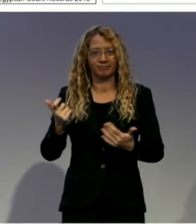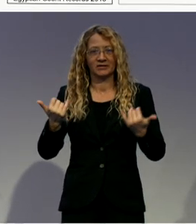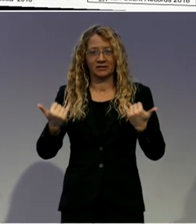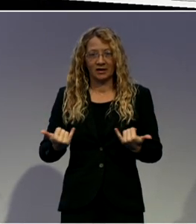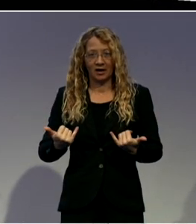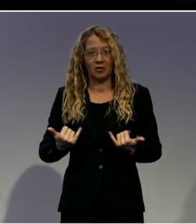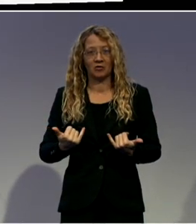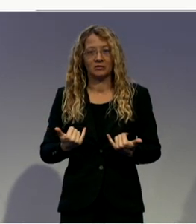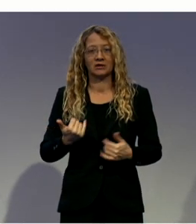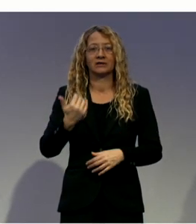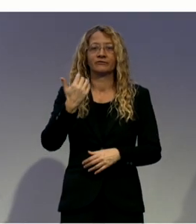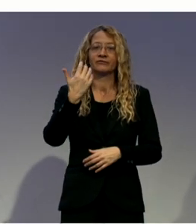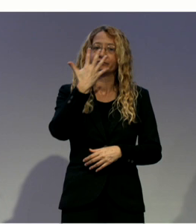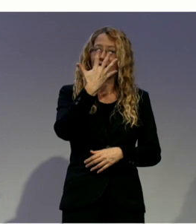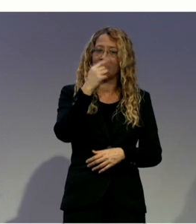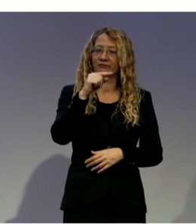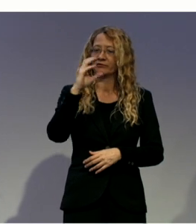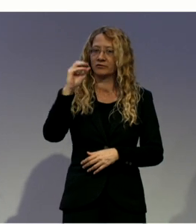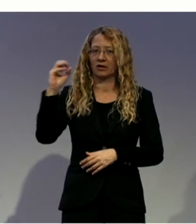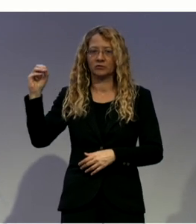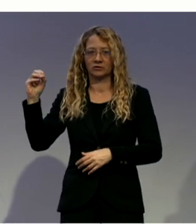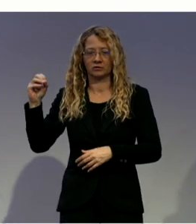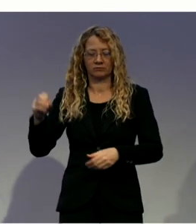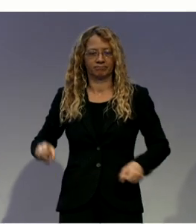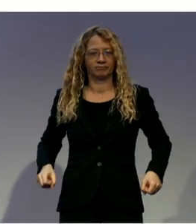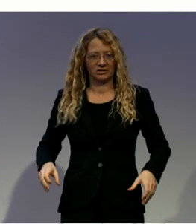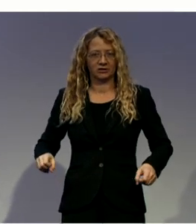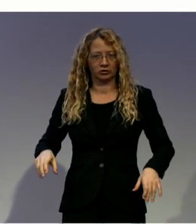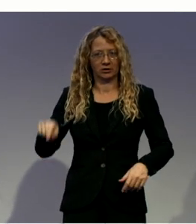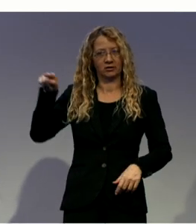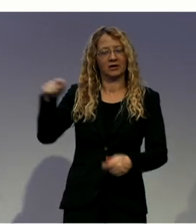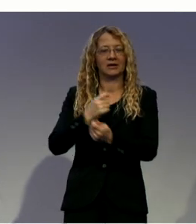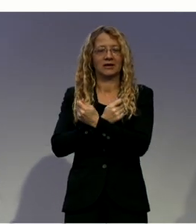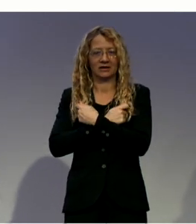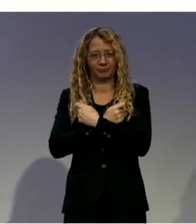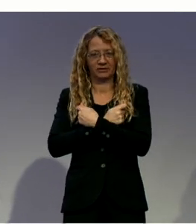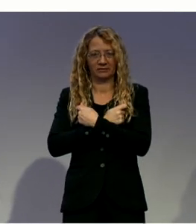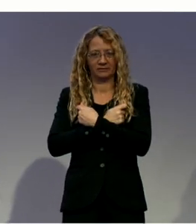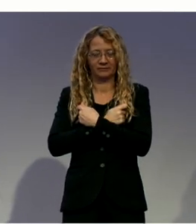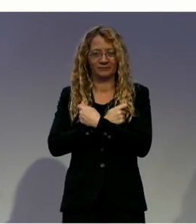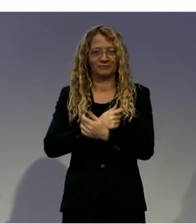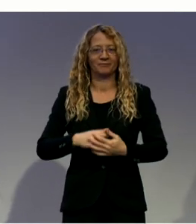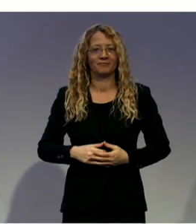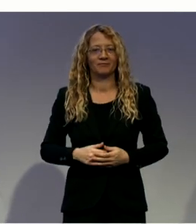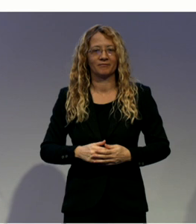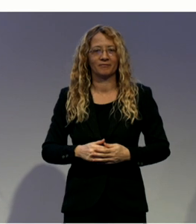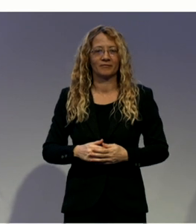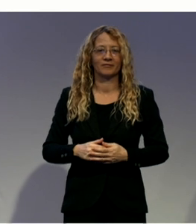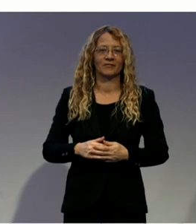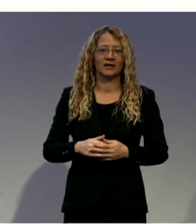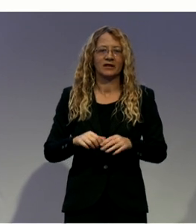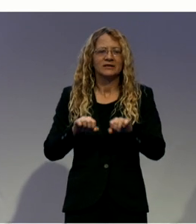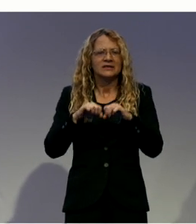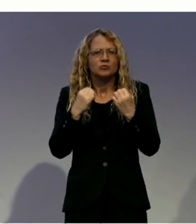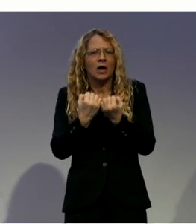in Egypt. And I would like to put you in the situation. What is the situation of PWDs in Egypt? First, we